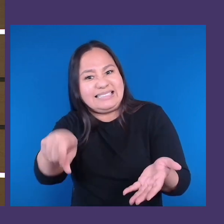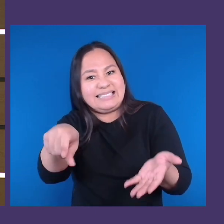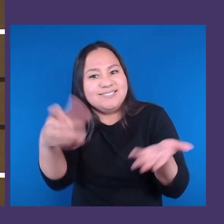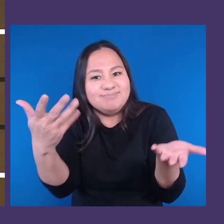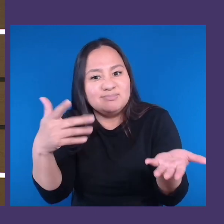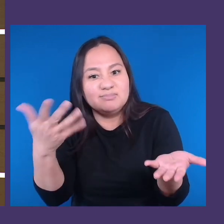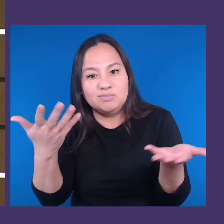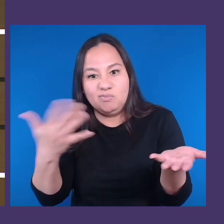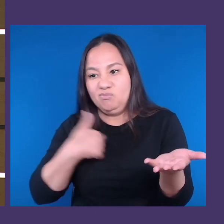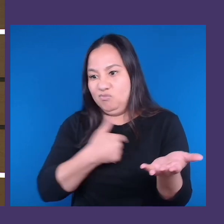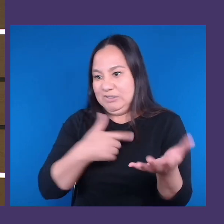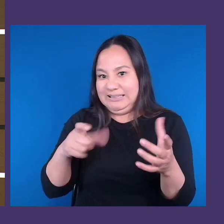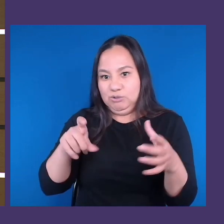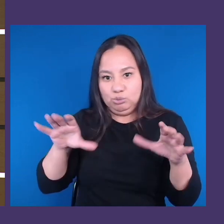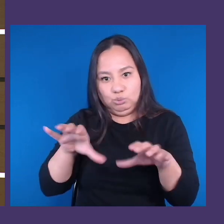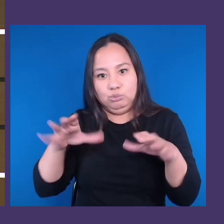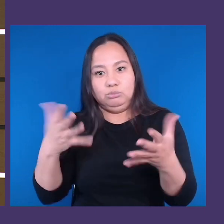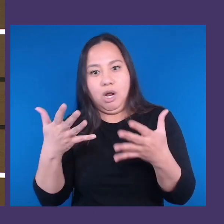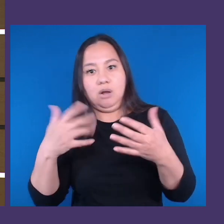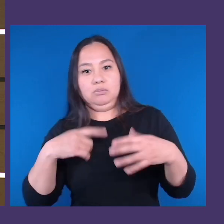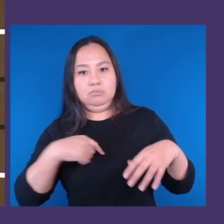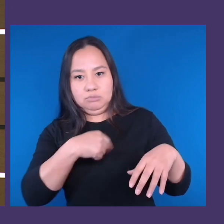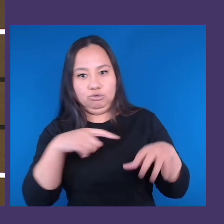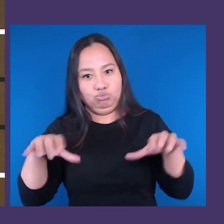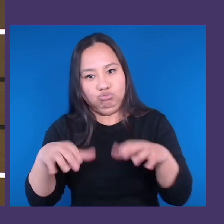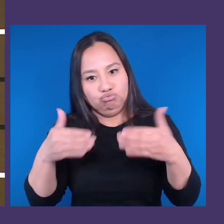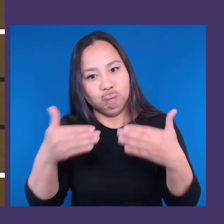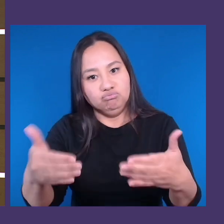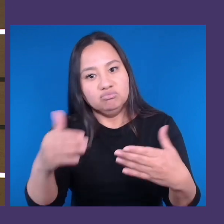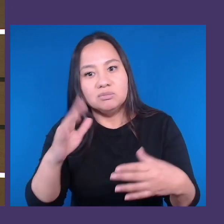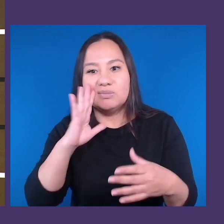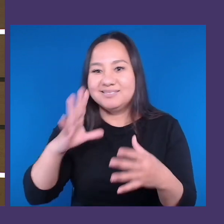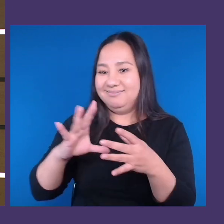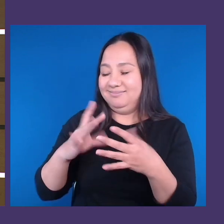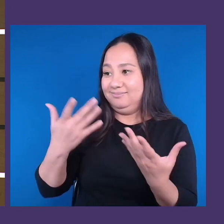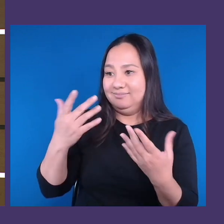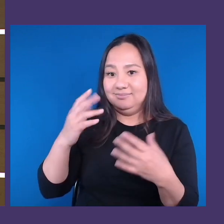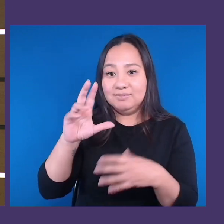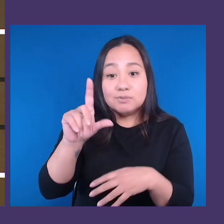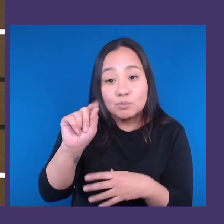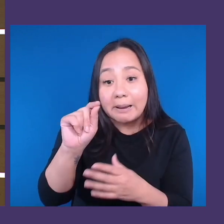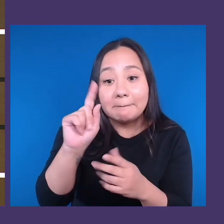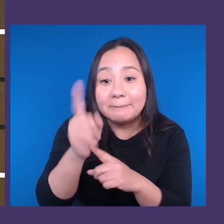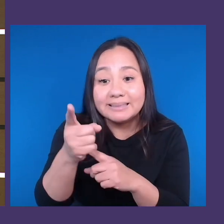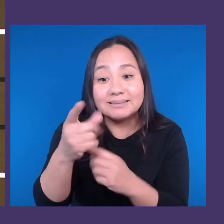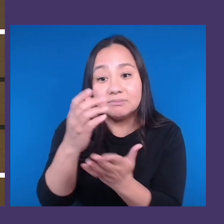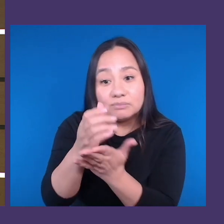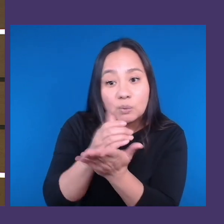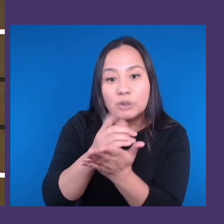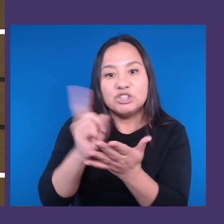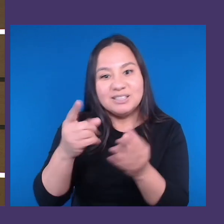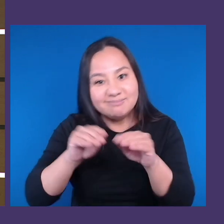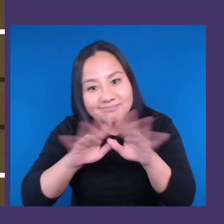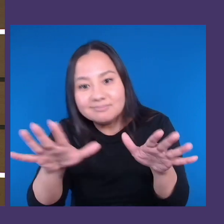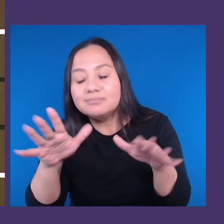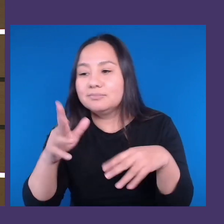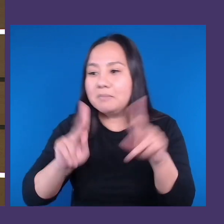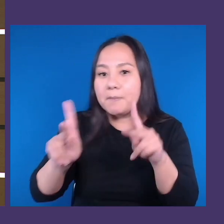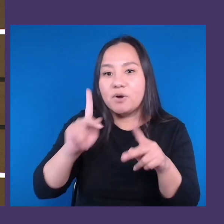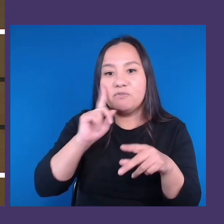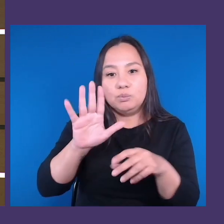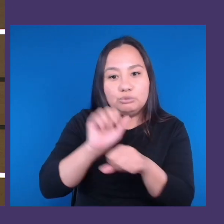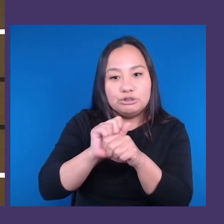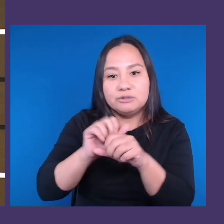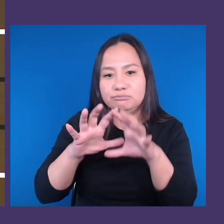taking something like this 20-minute course, getting it out into the hands of people around the world. I also would be the first to